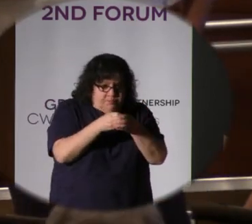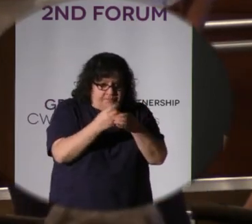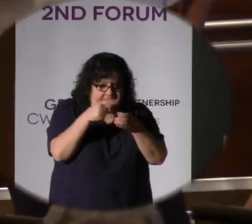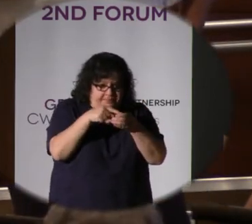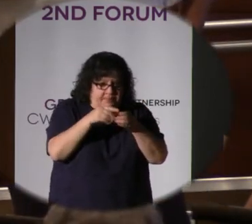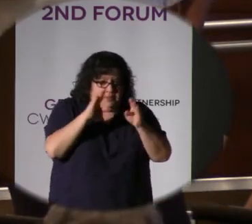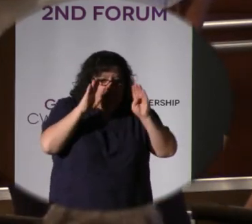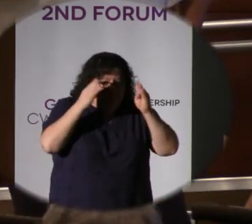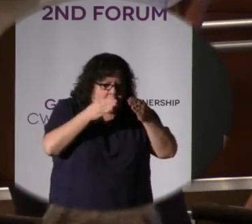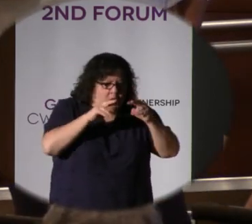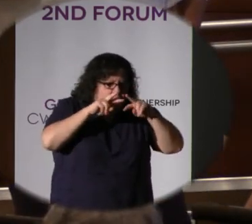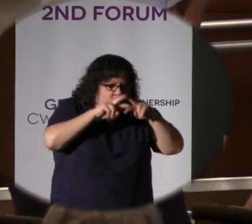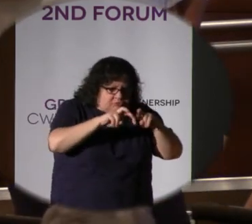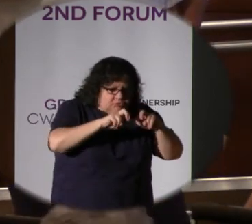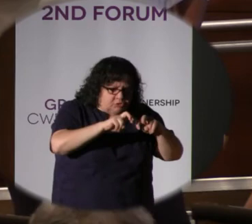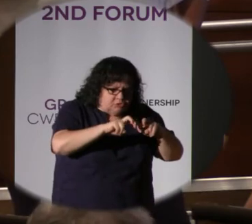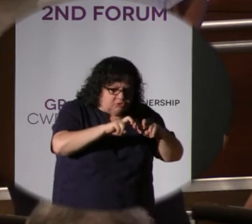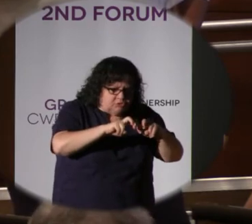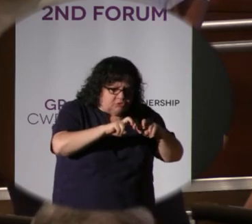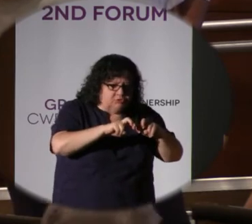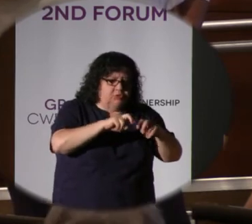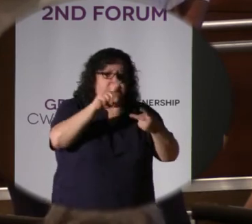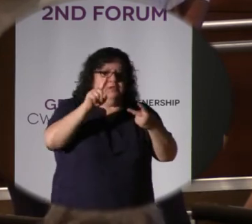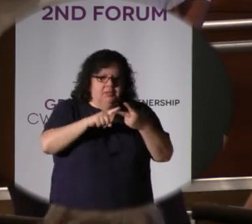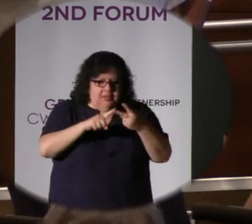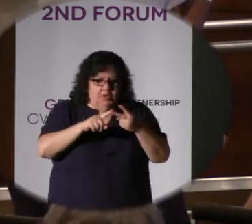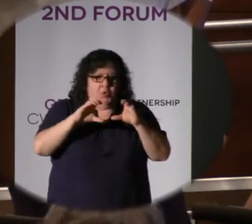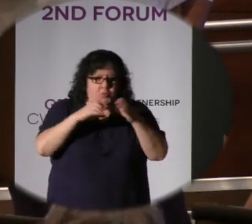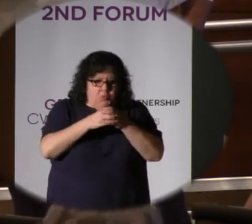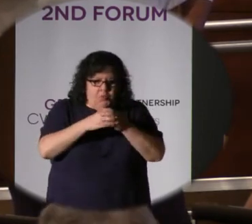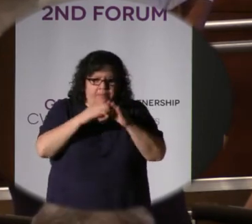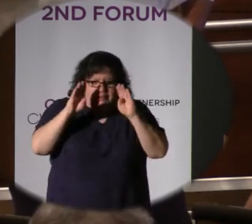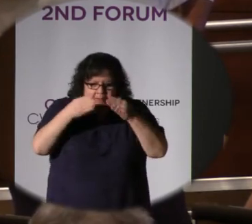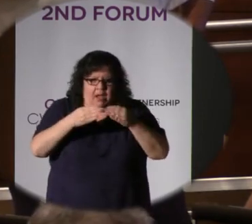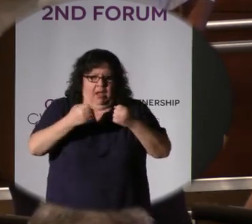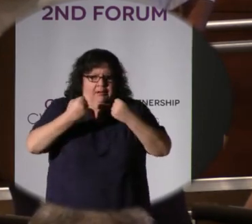and knowledge. But then at a group level, at the